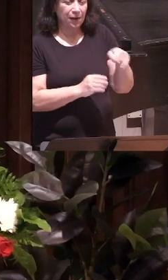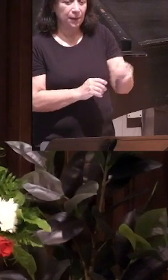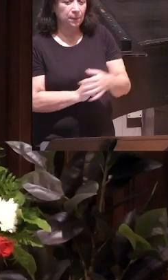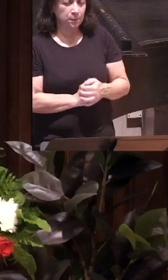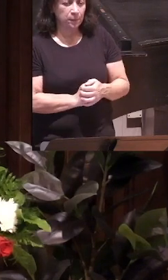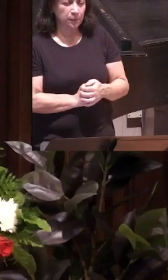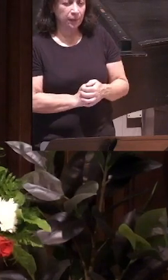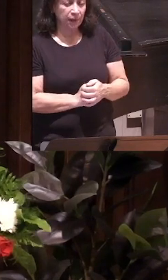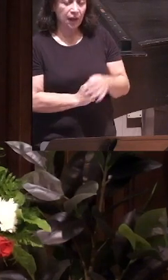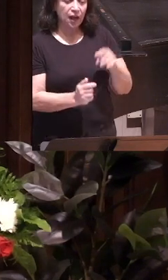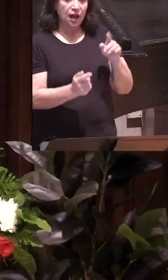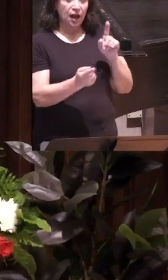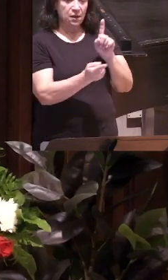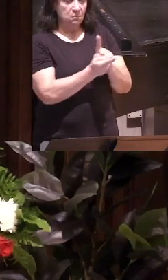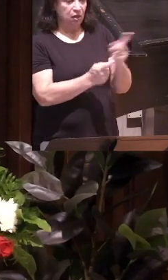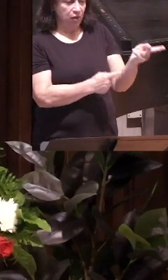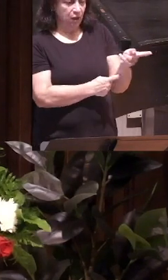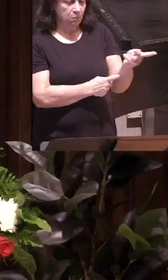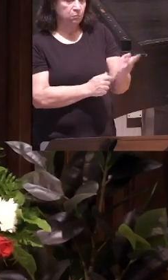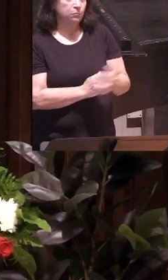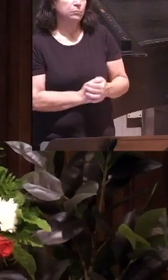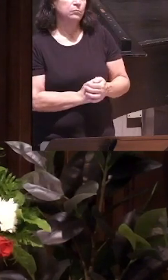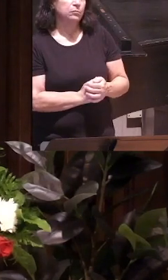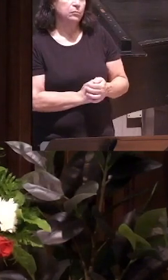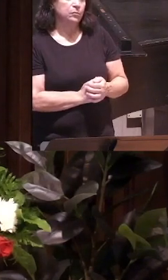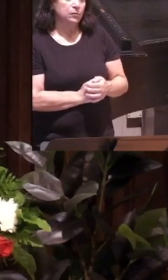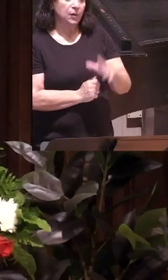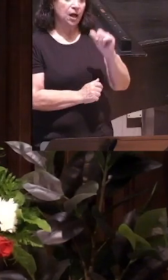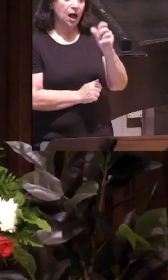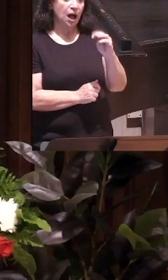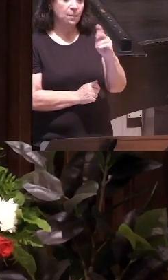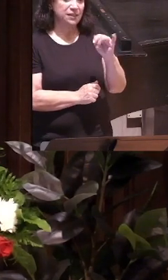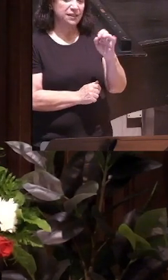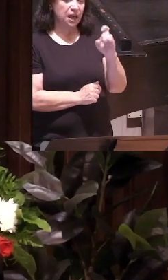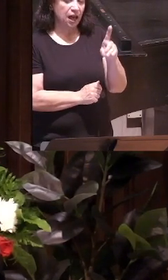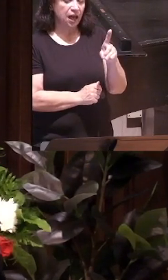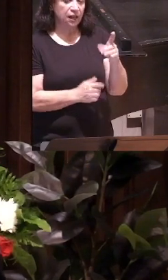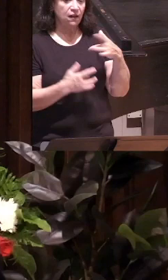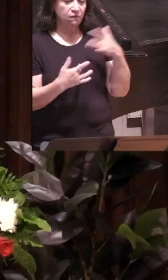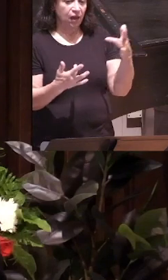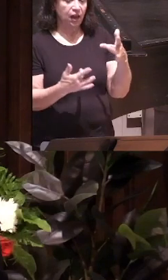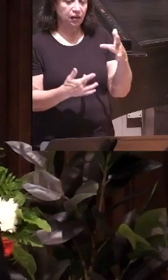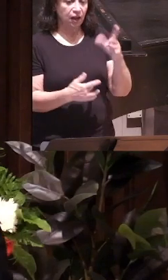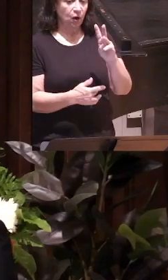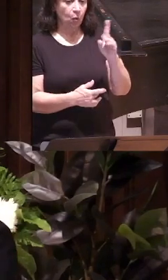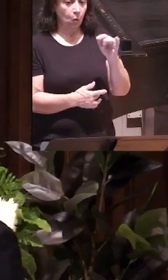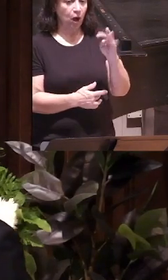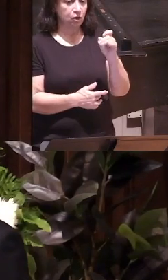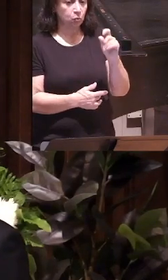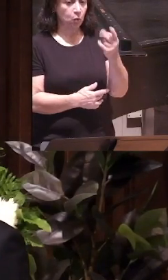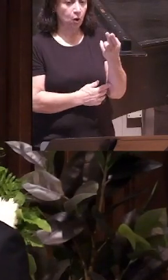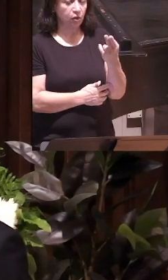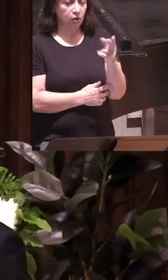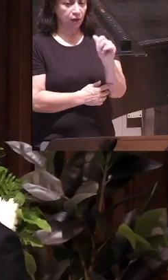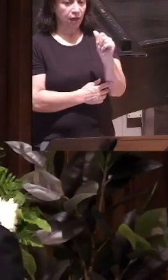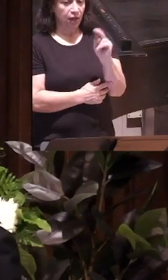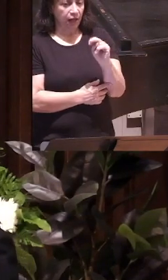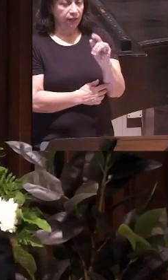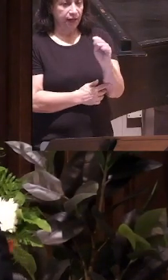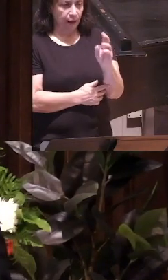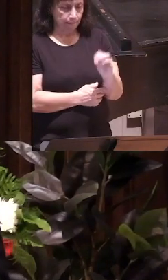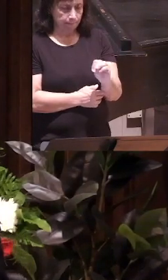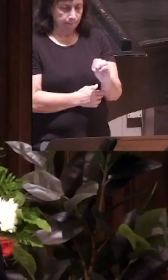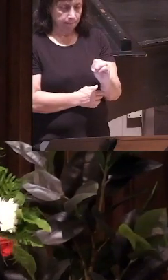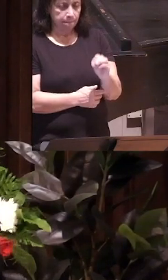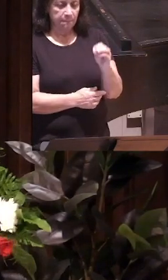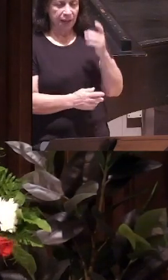I first met Earl and Tammy at an Amistad event at the Wadsworth Athenaeum, and I instantly knew that they were